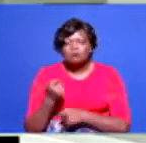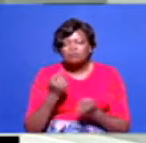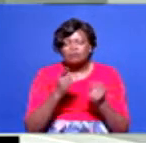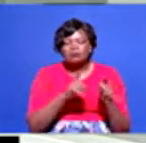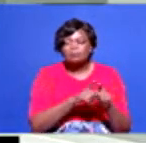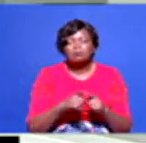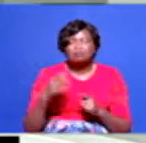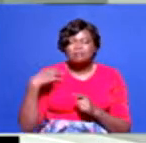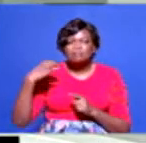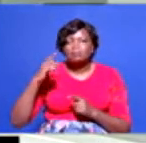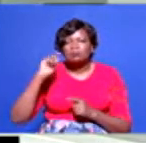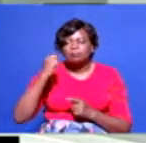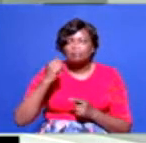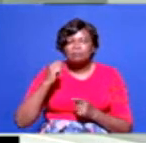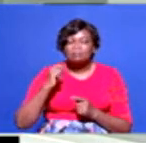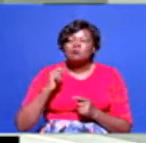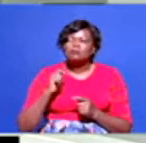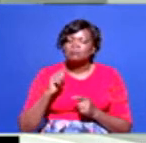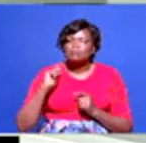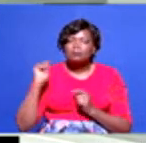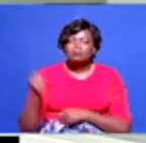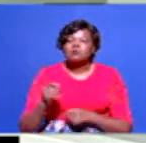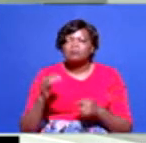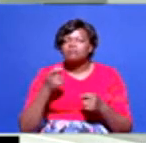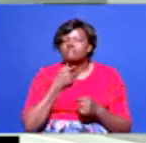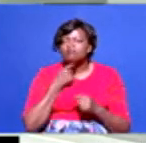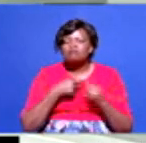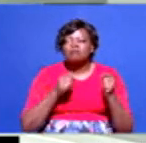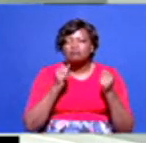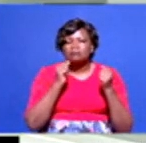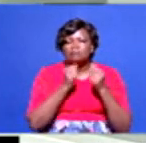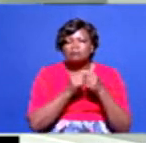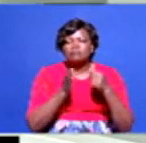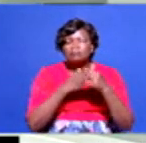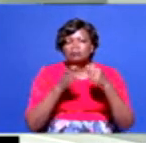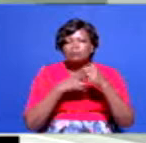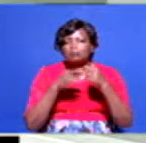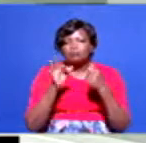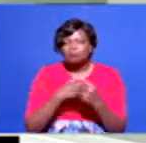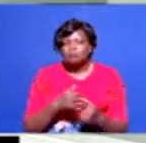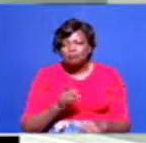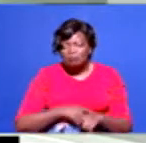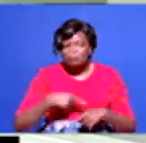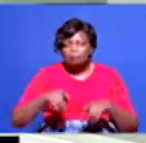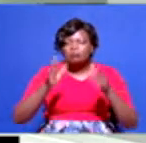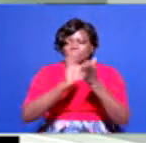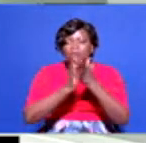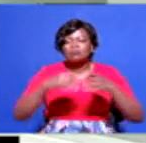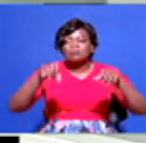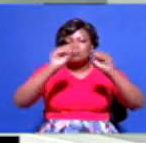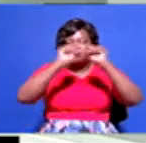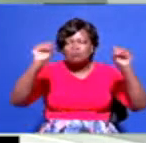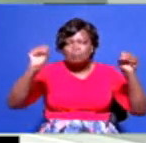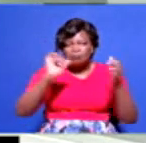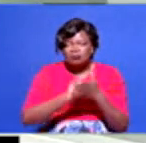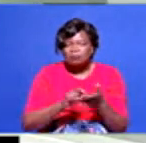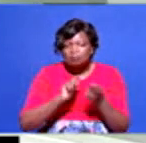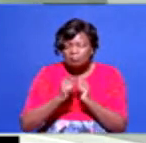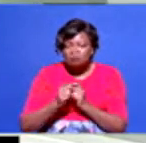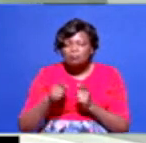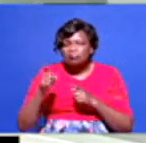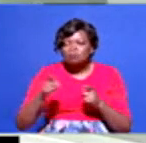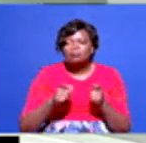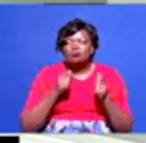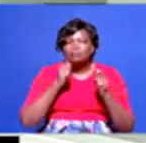the Kenya Golf Union from 1978? Well, it was during his presidency that reforms in the administration of sport